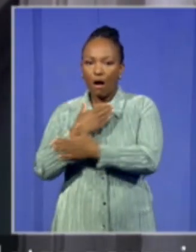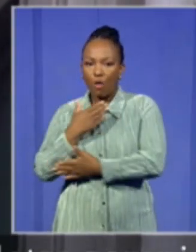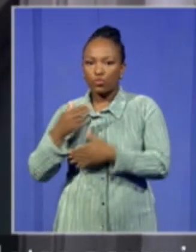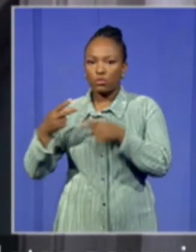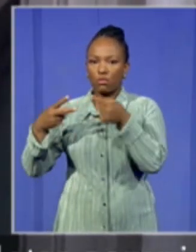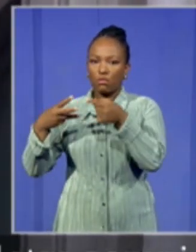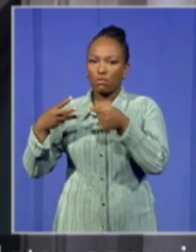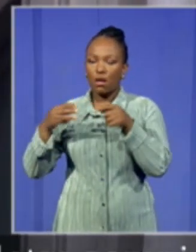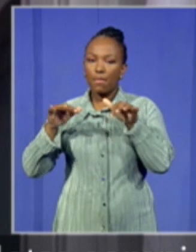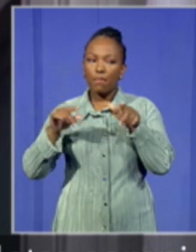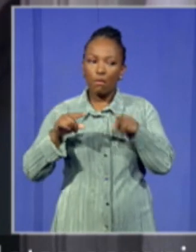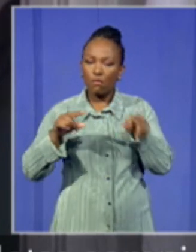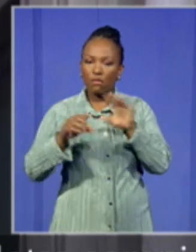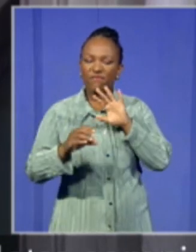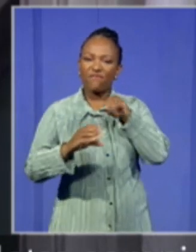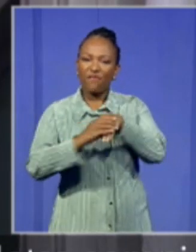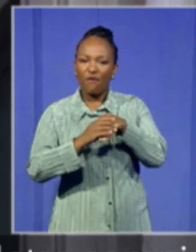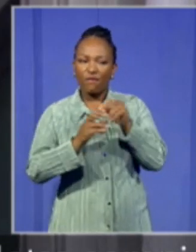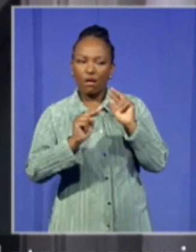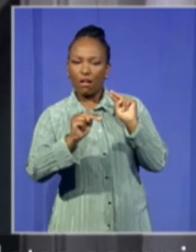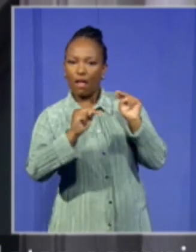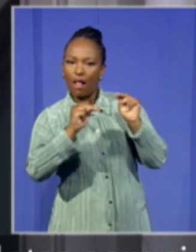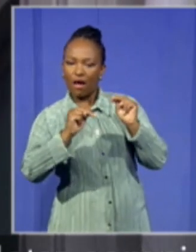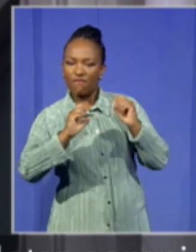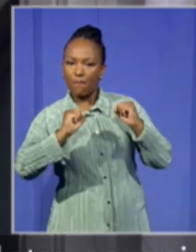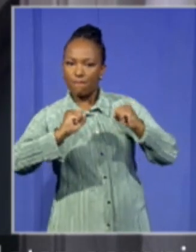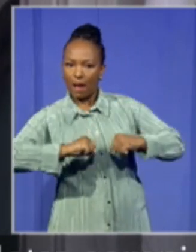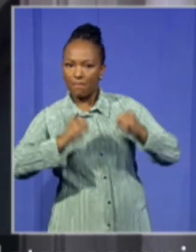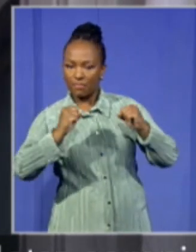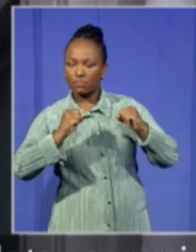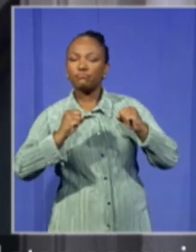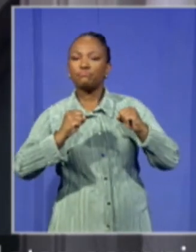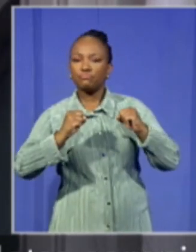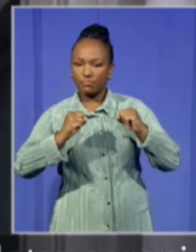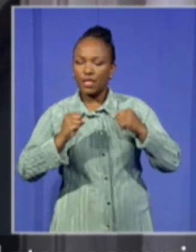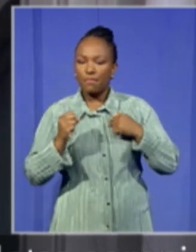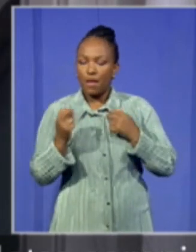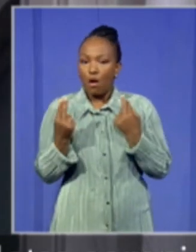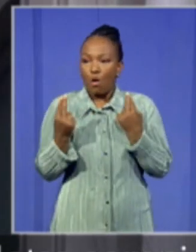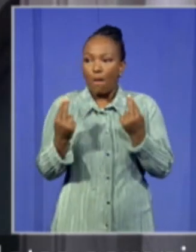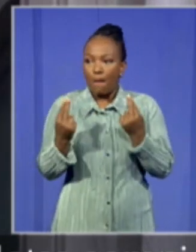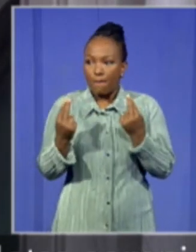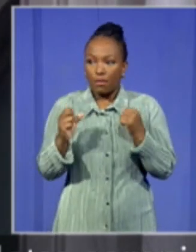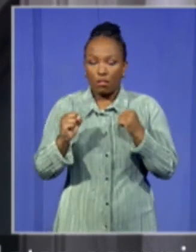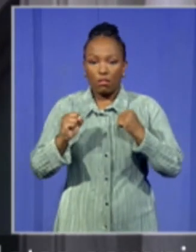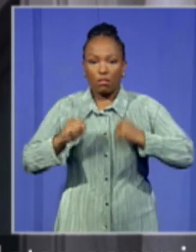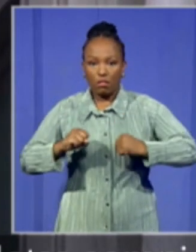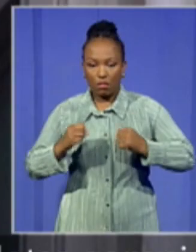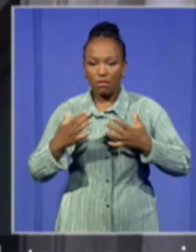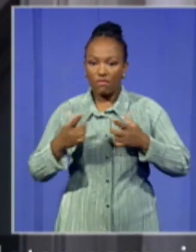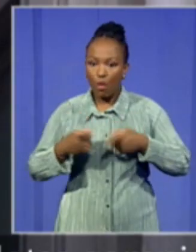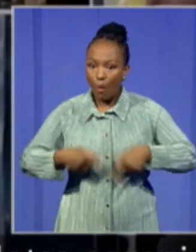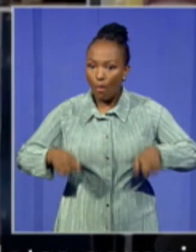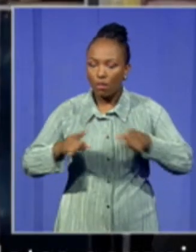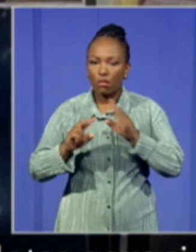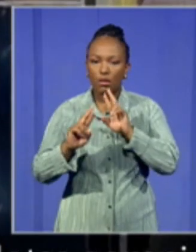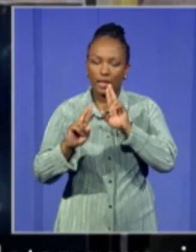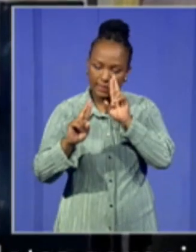parties involved in this important result. I hope that when it has been agreed, it will be respected